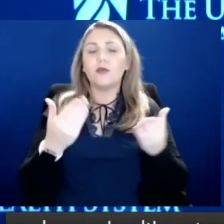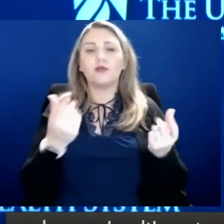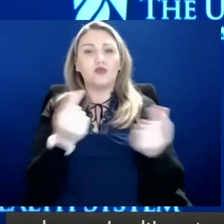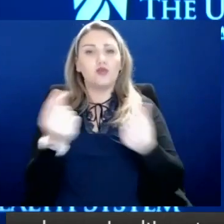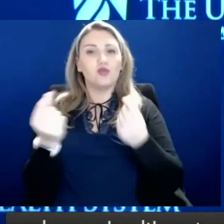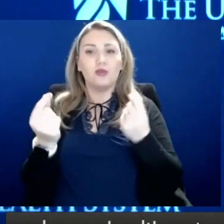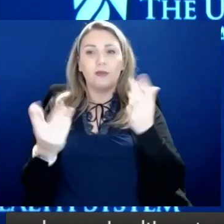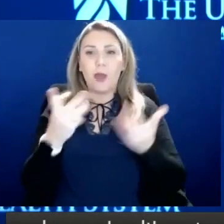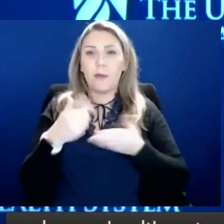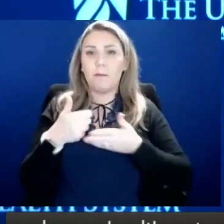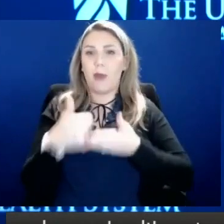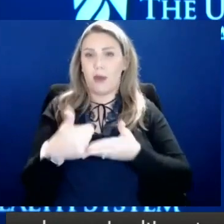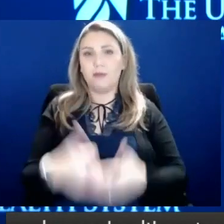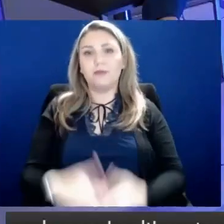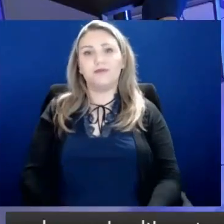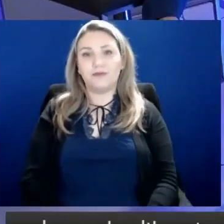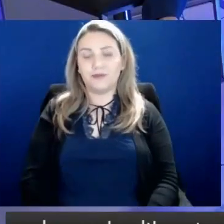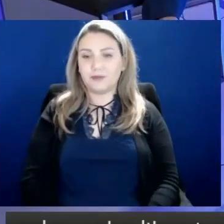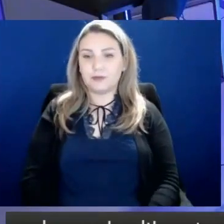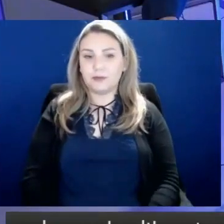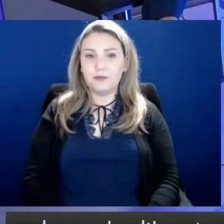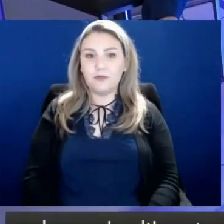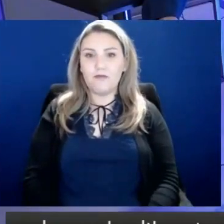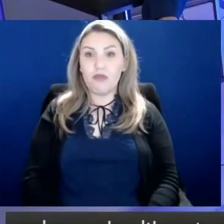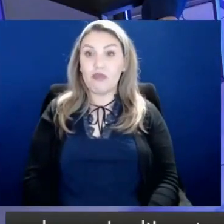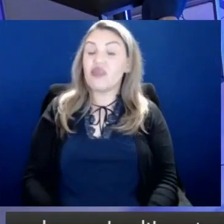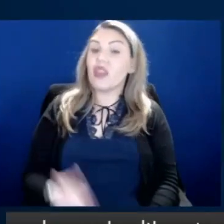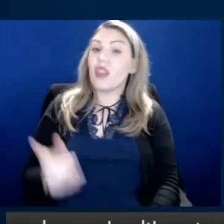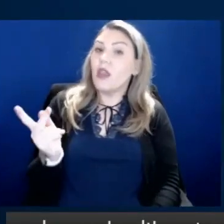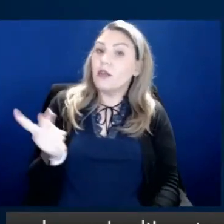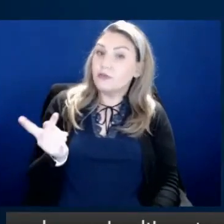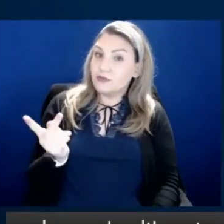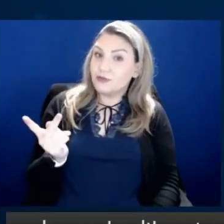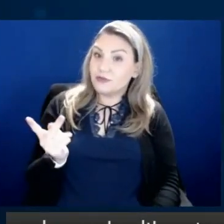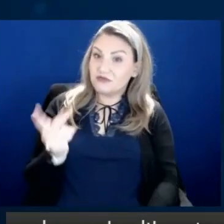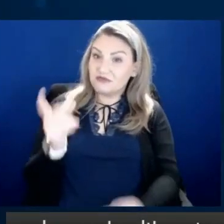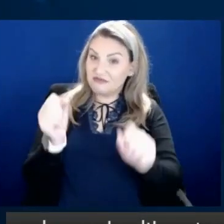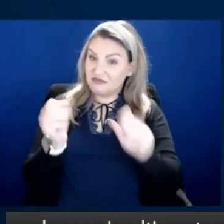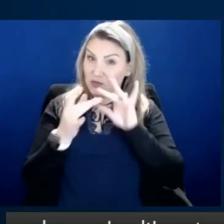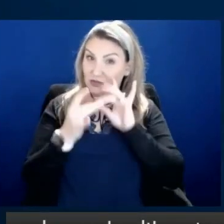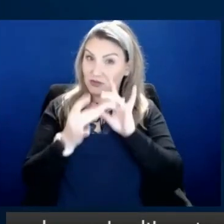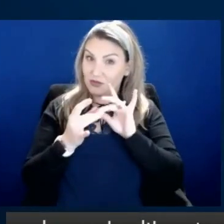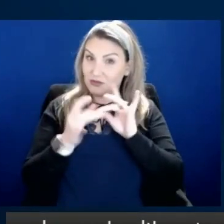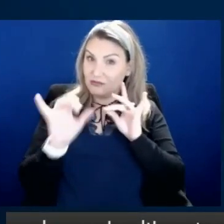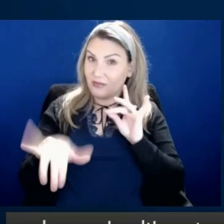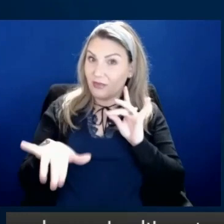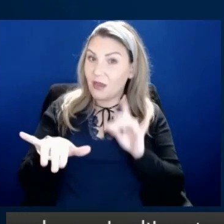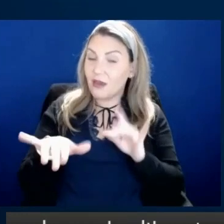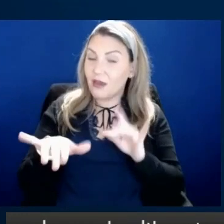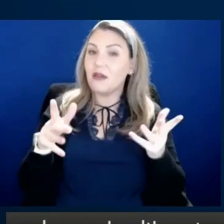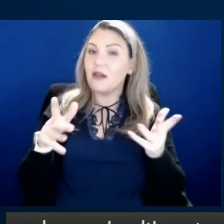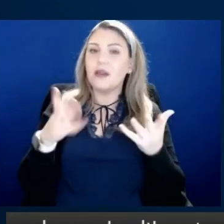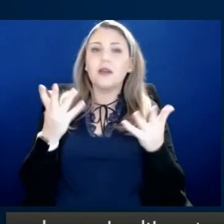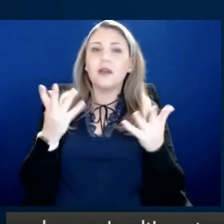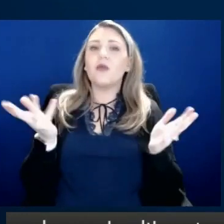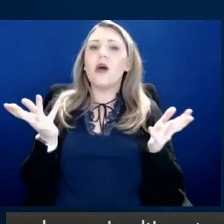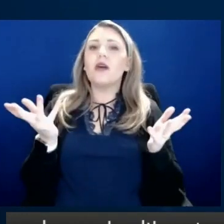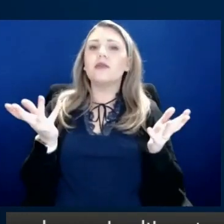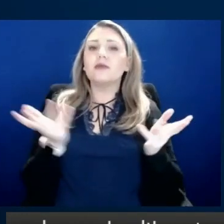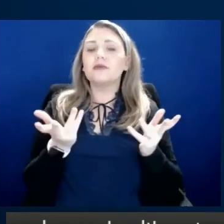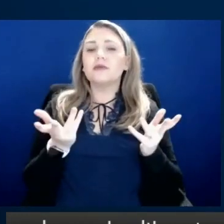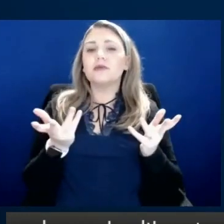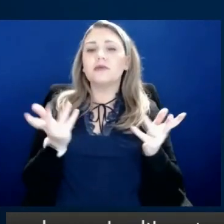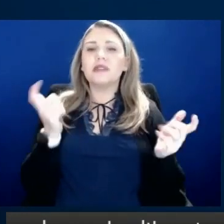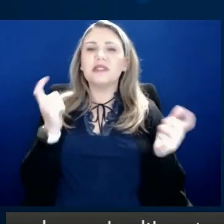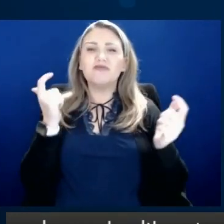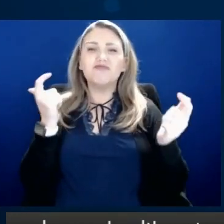help. Stephanie, Kelly, can you relate to that? What has been one of the bigger, Stephanie,